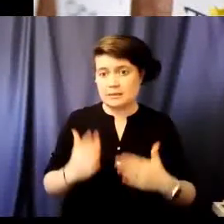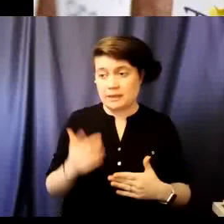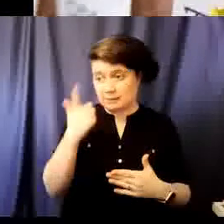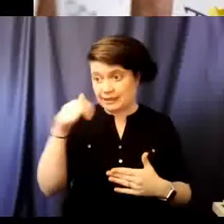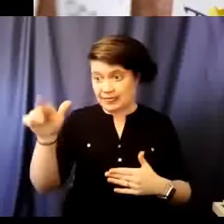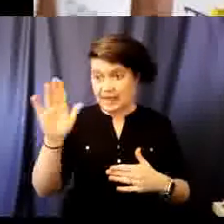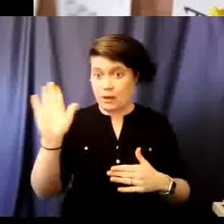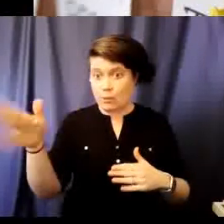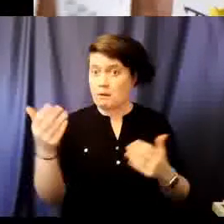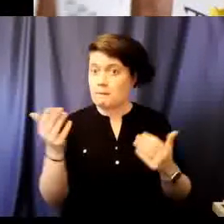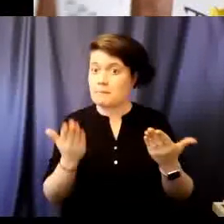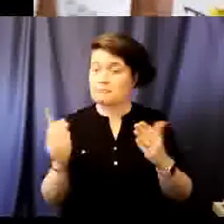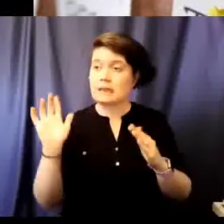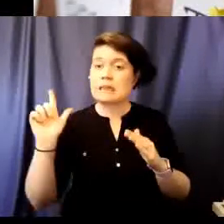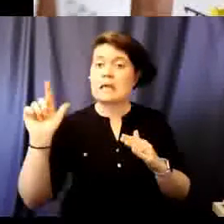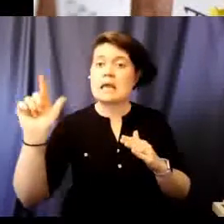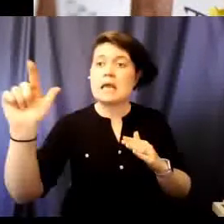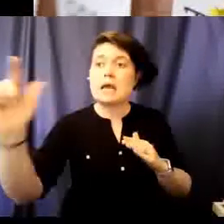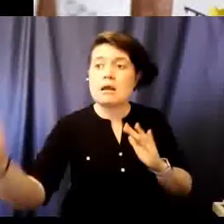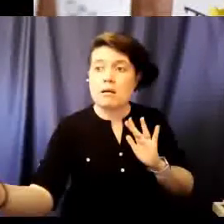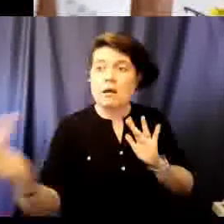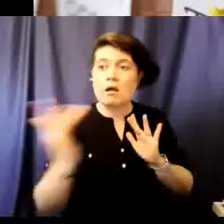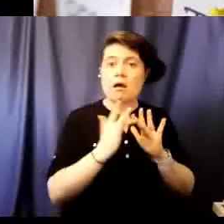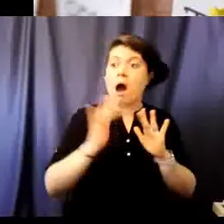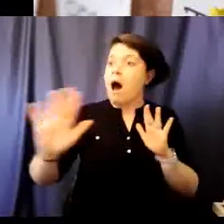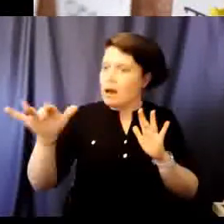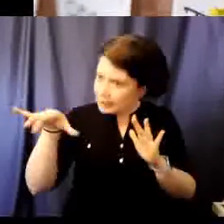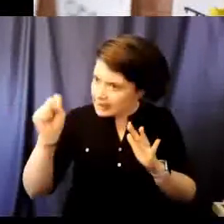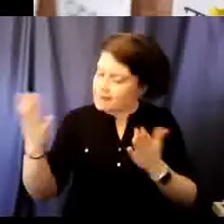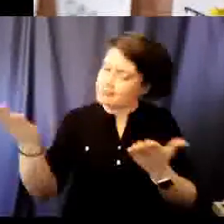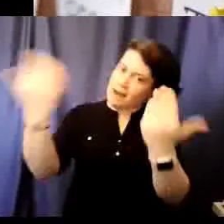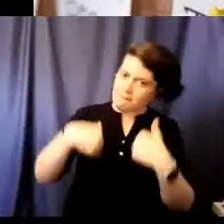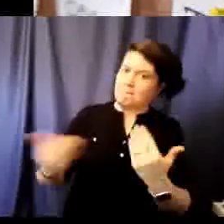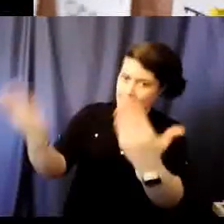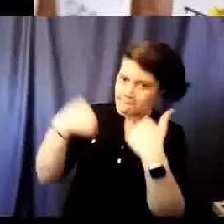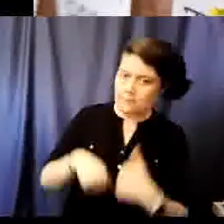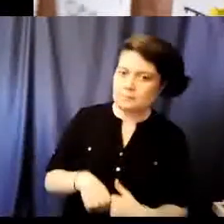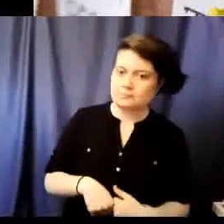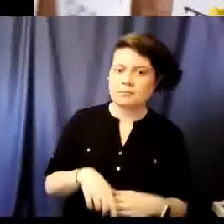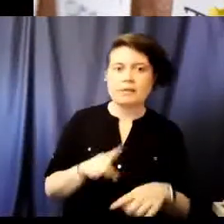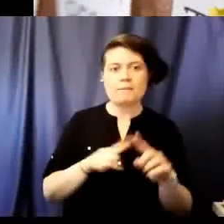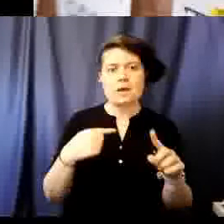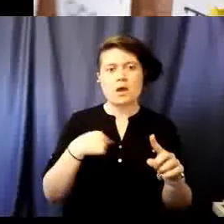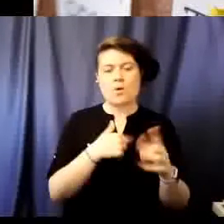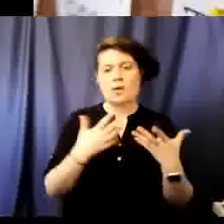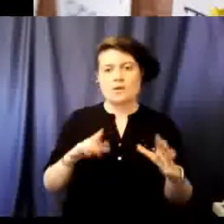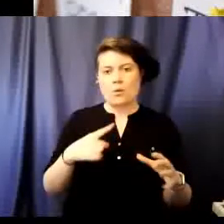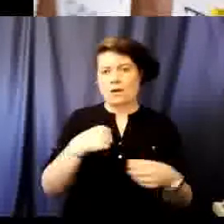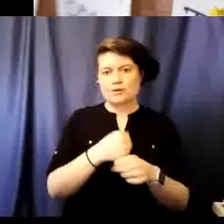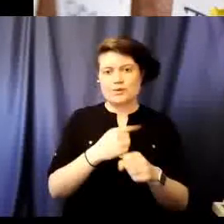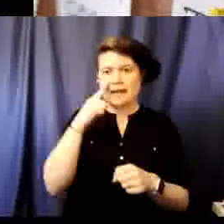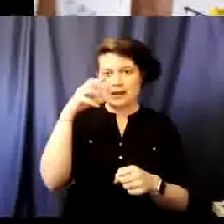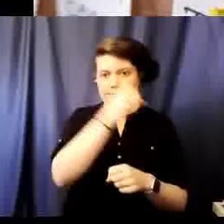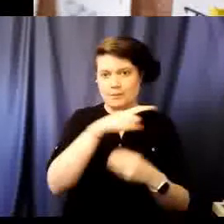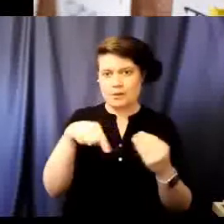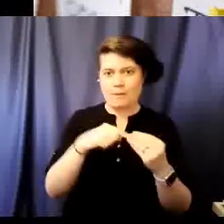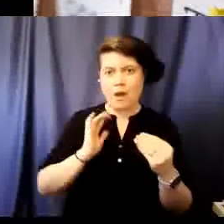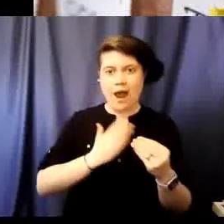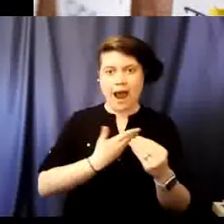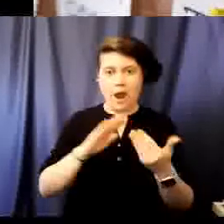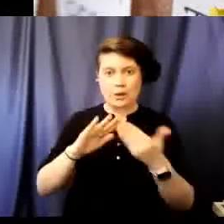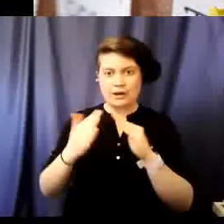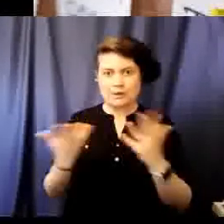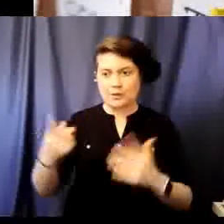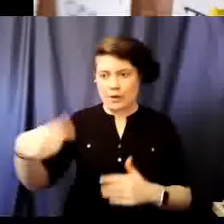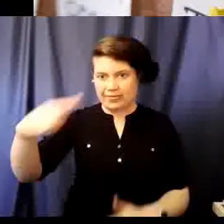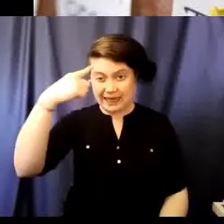start to build those relationships. But because we also don't want to make assumptions about what our community thinks, it might